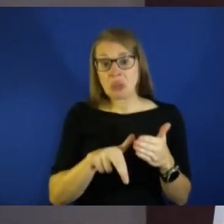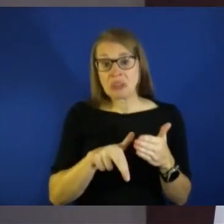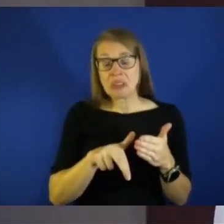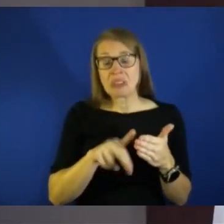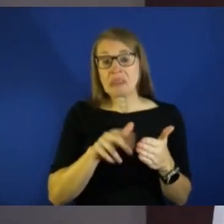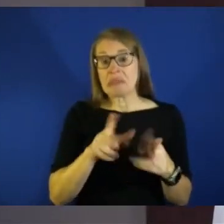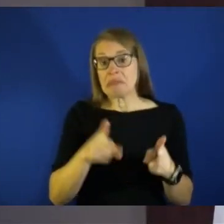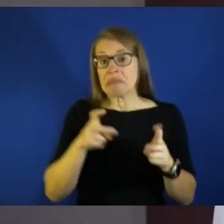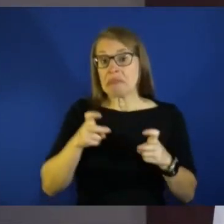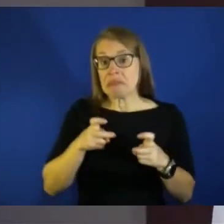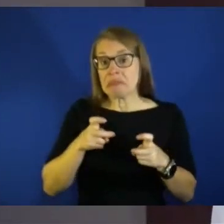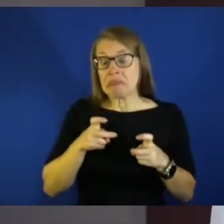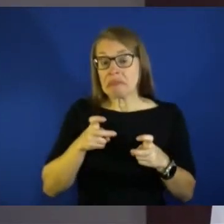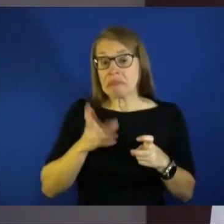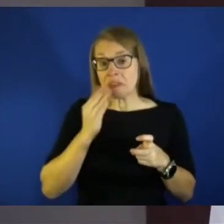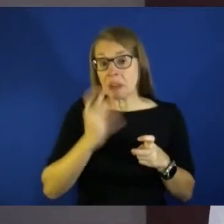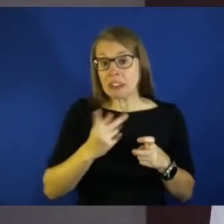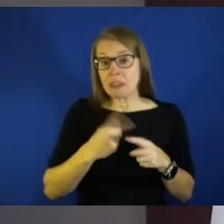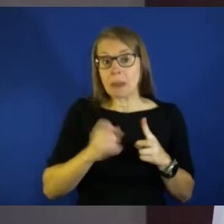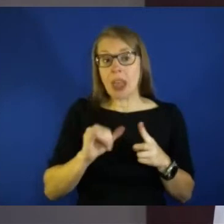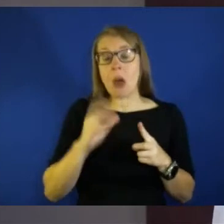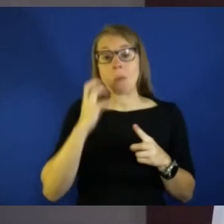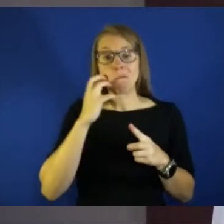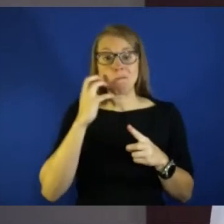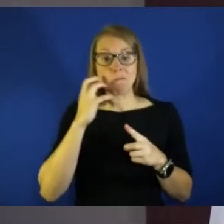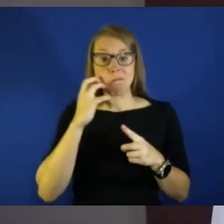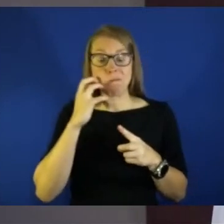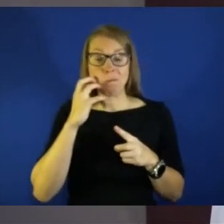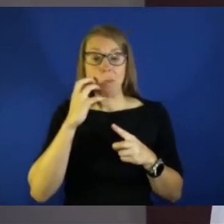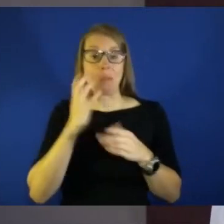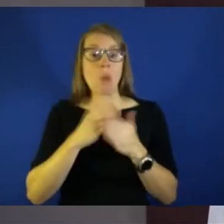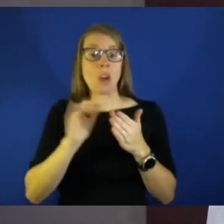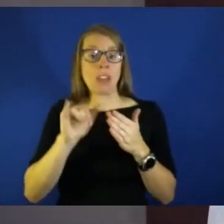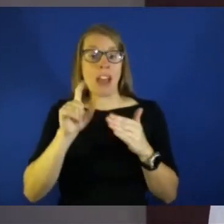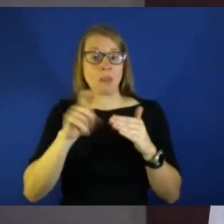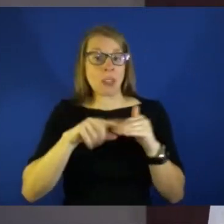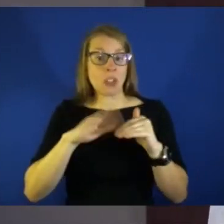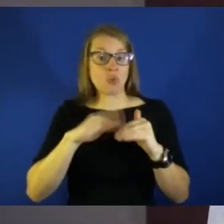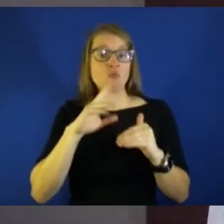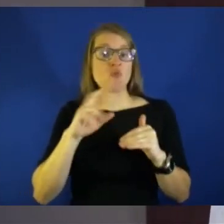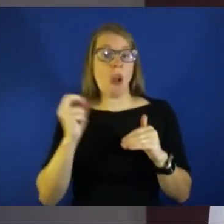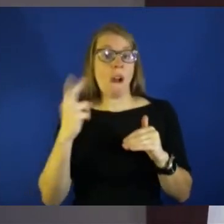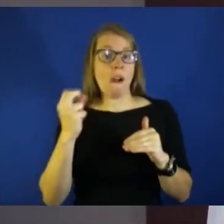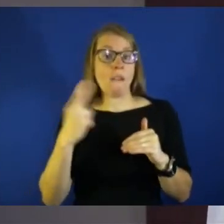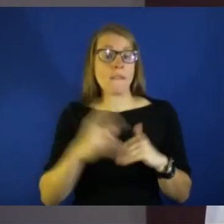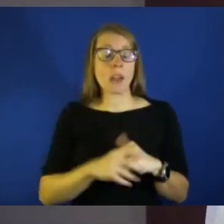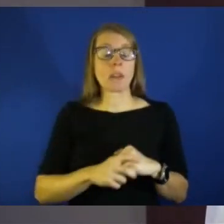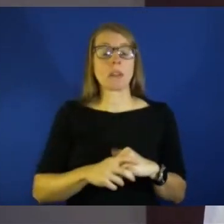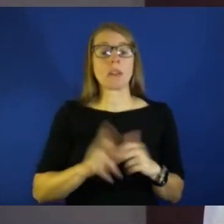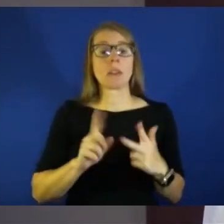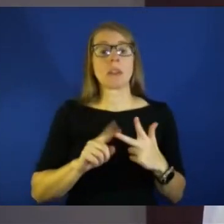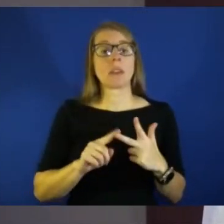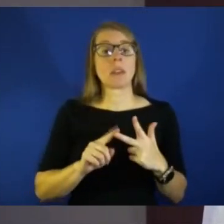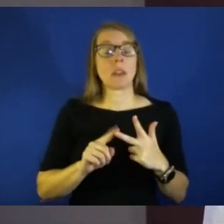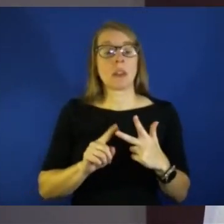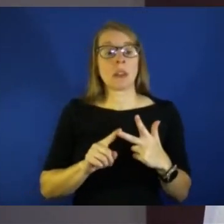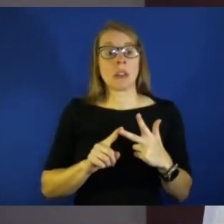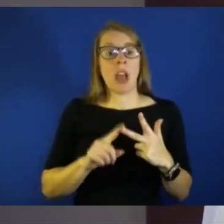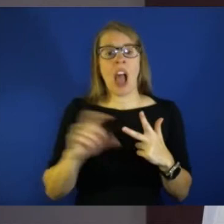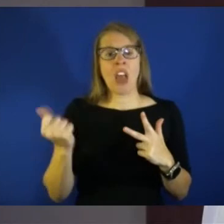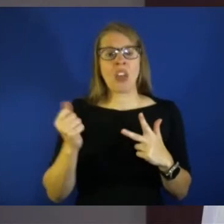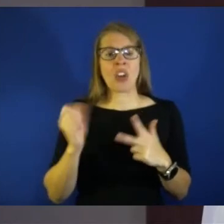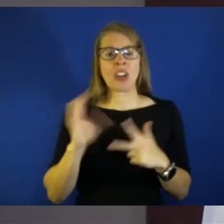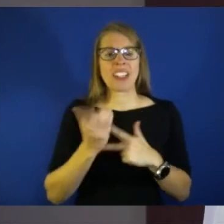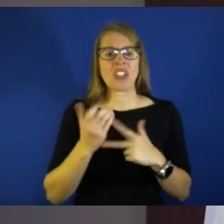eligible. Obesity is part of that. They have to be over 12, as I mentioned. And then there's a number of other conditions as well.